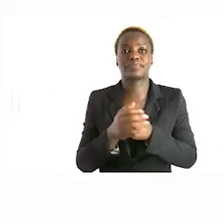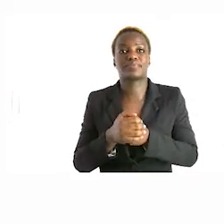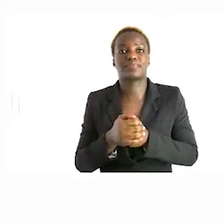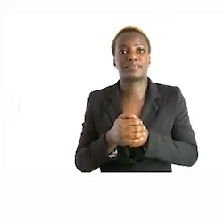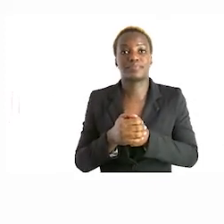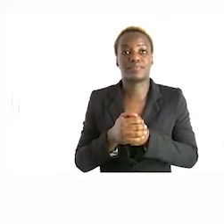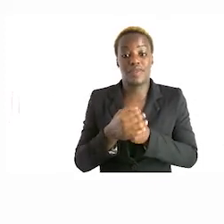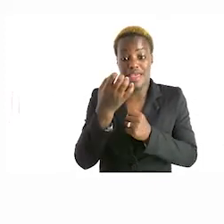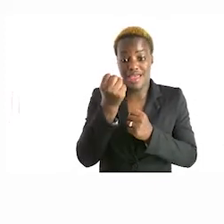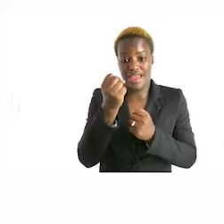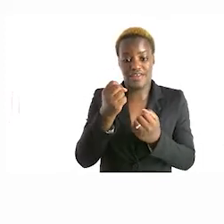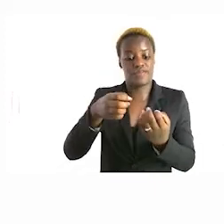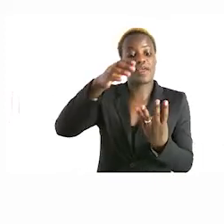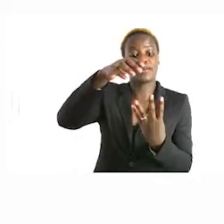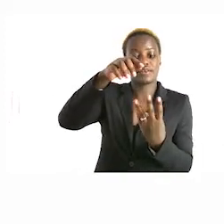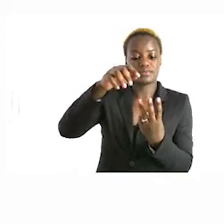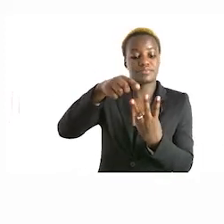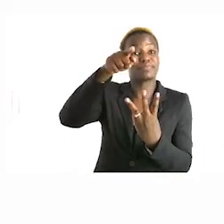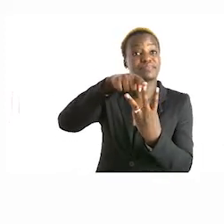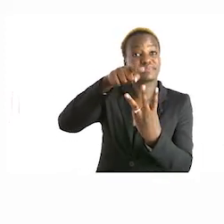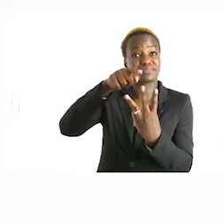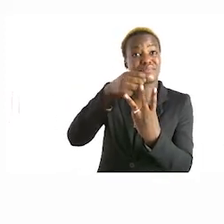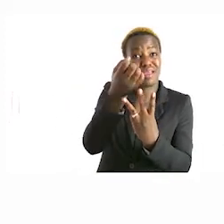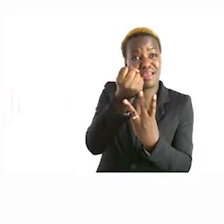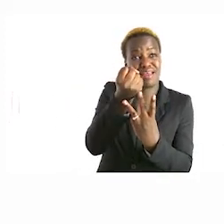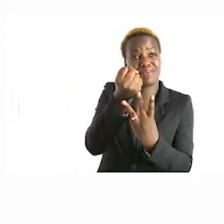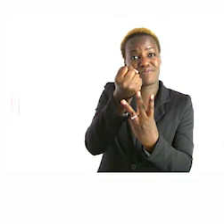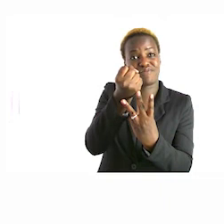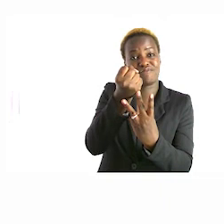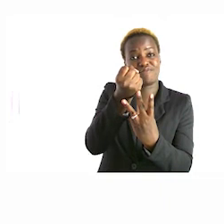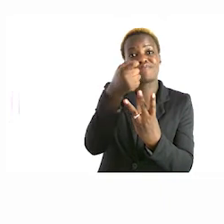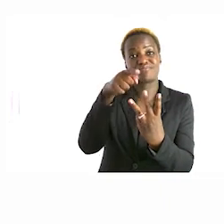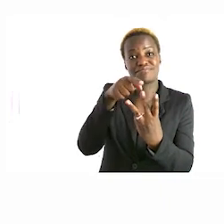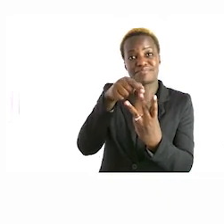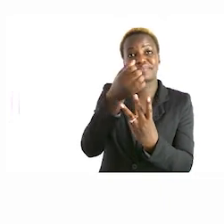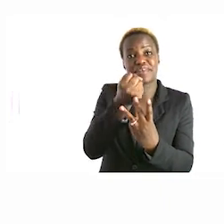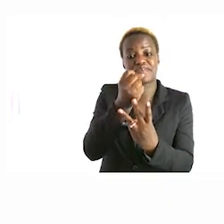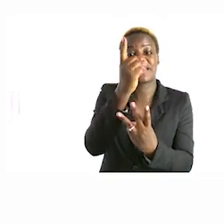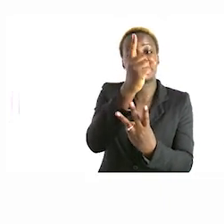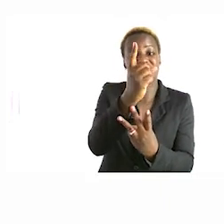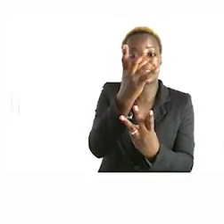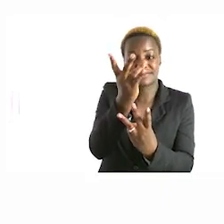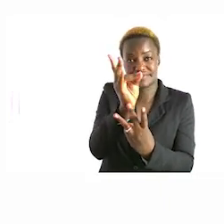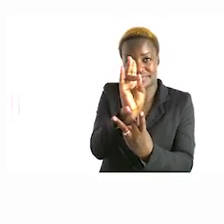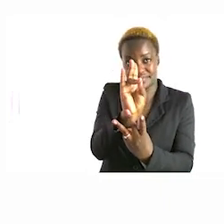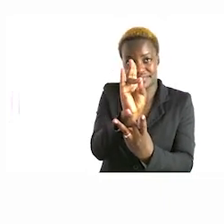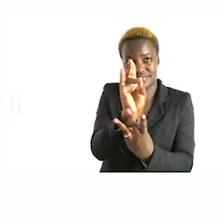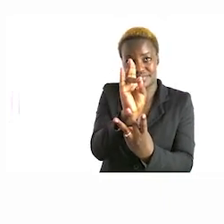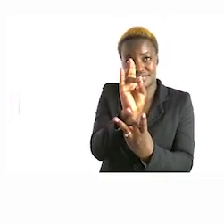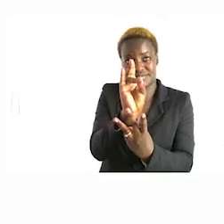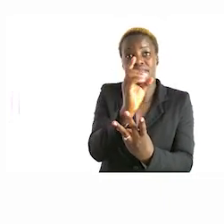number which is already been indicated for us in between. It's a number 7. So before we say